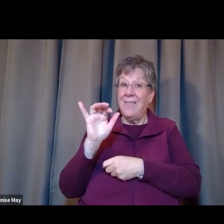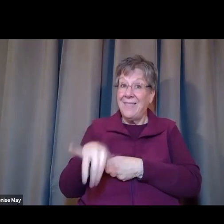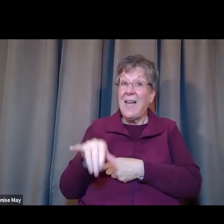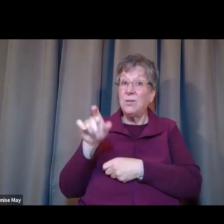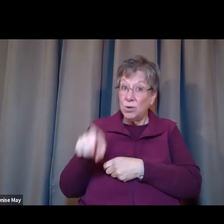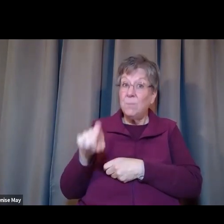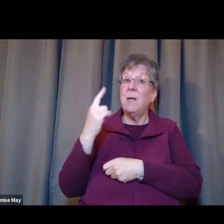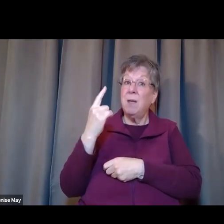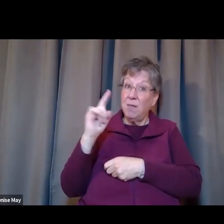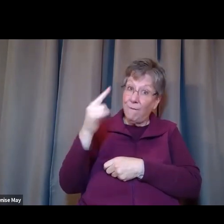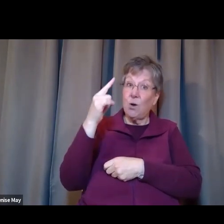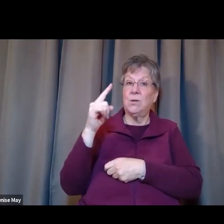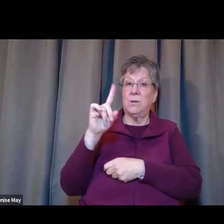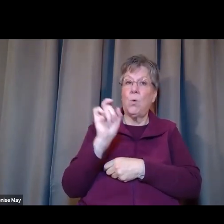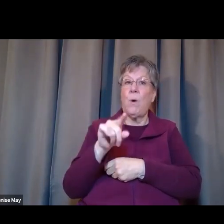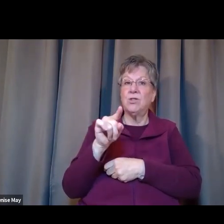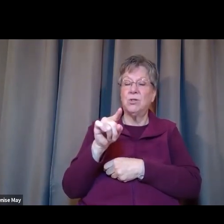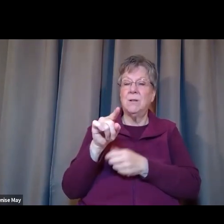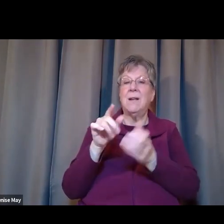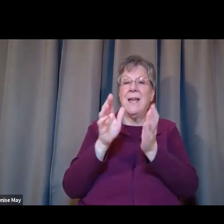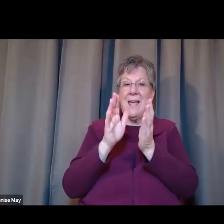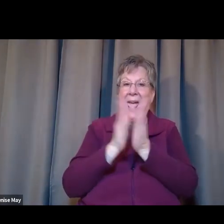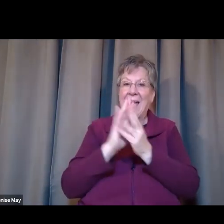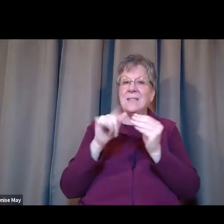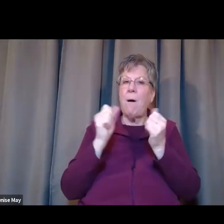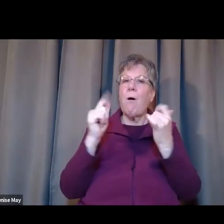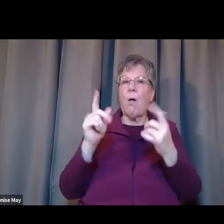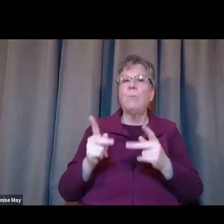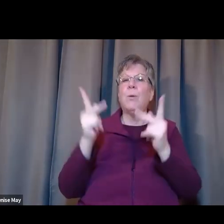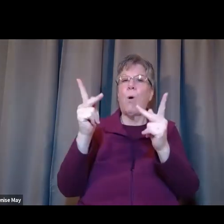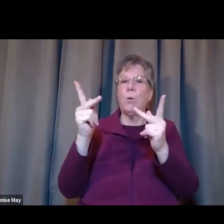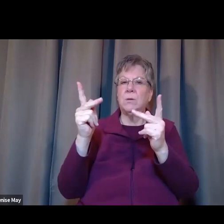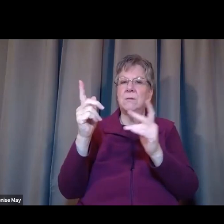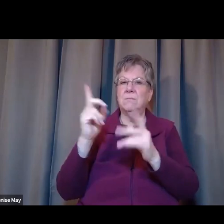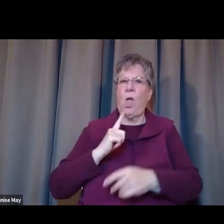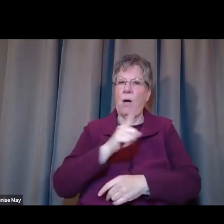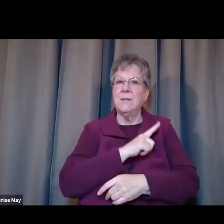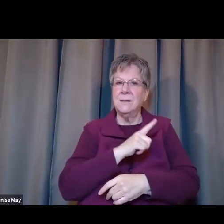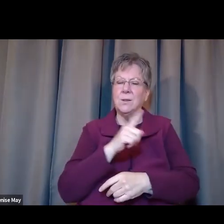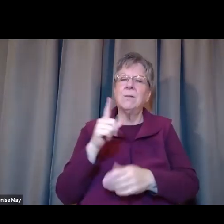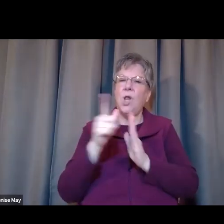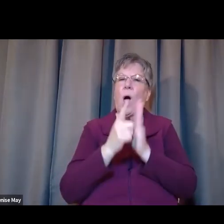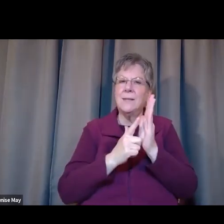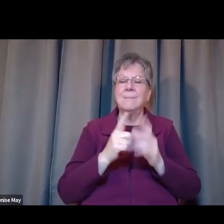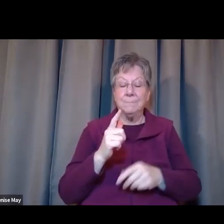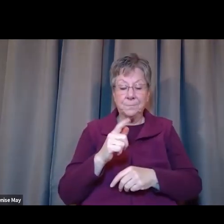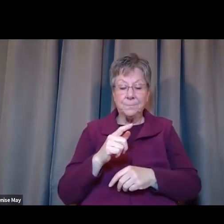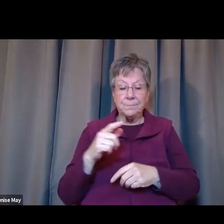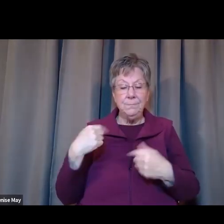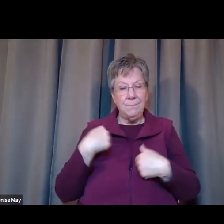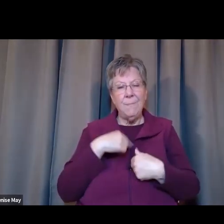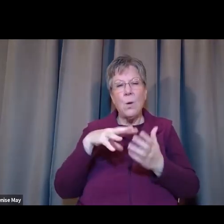questions that get asked about almost all proposed legislation. Over time, we are learning that having